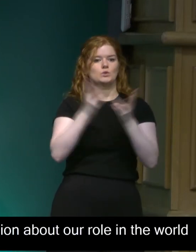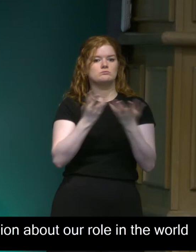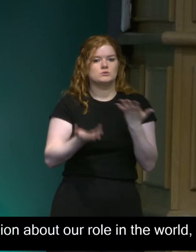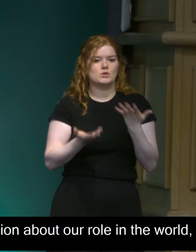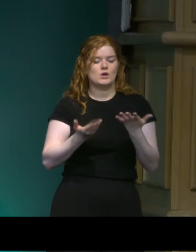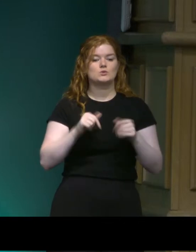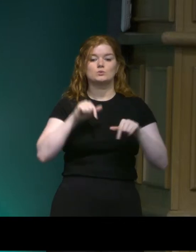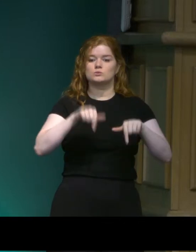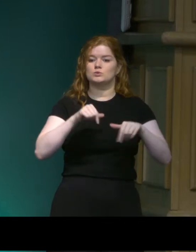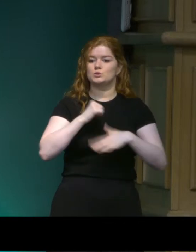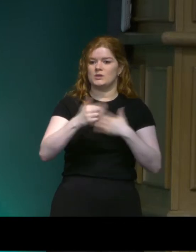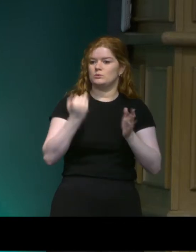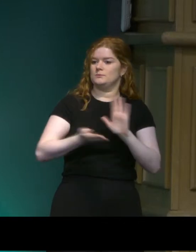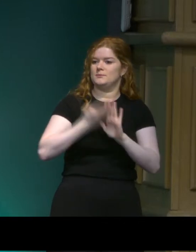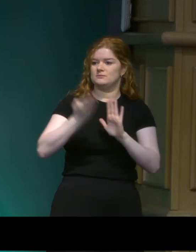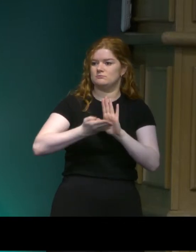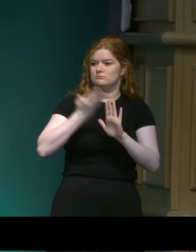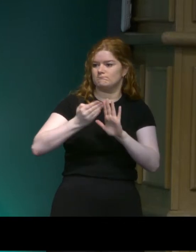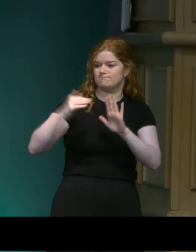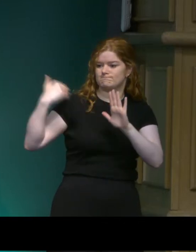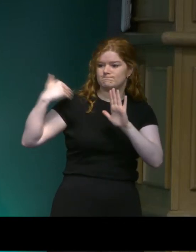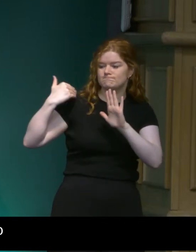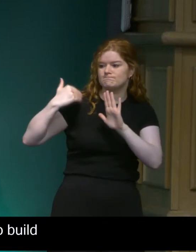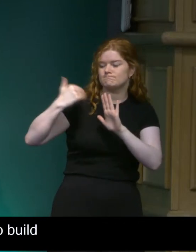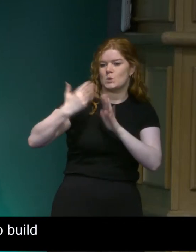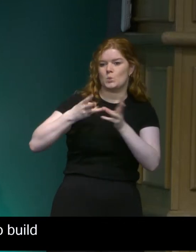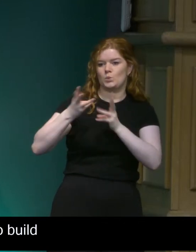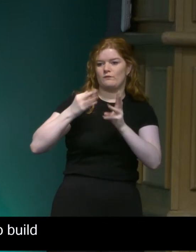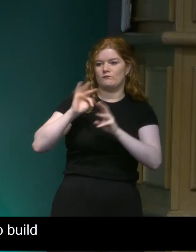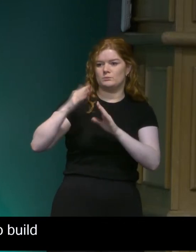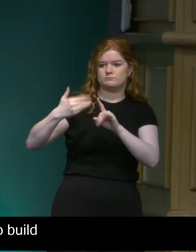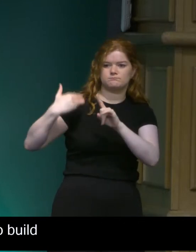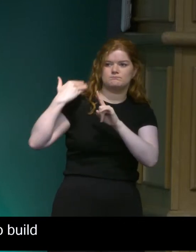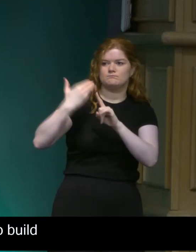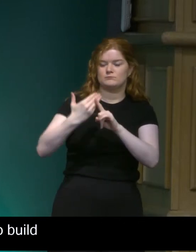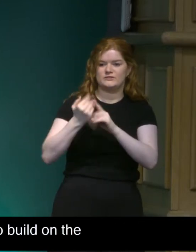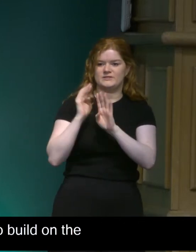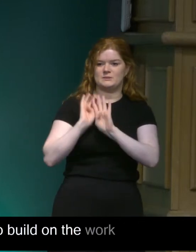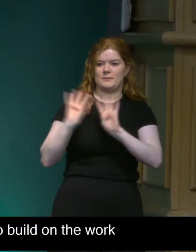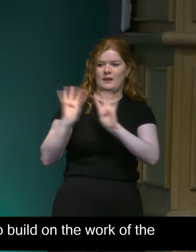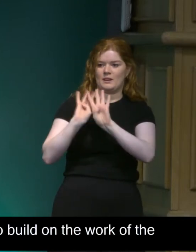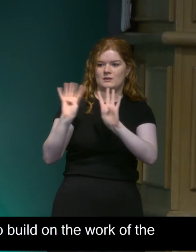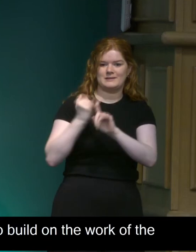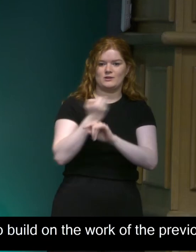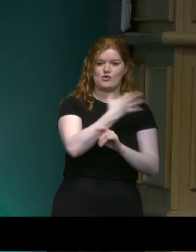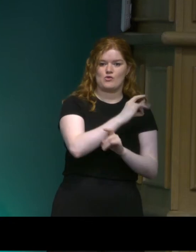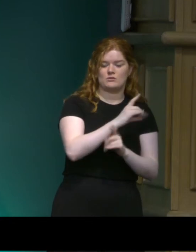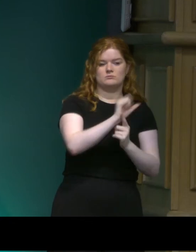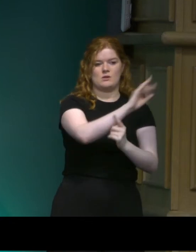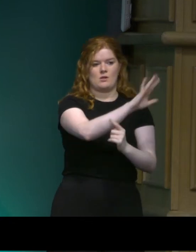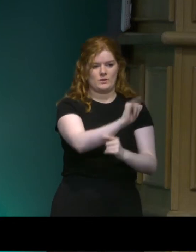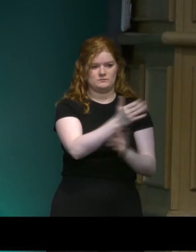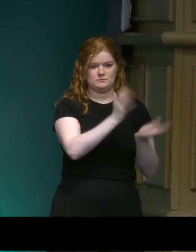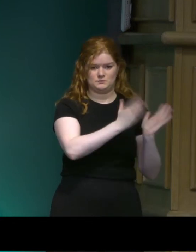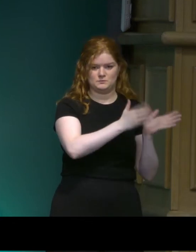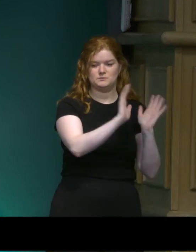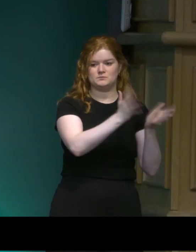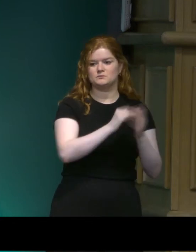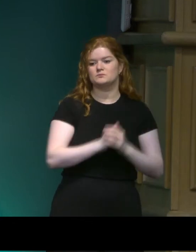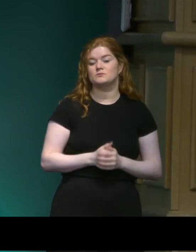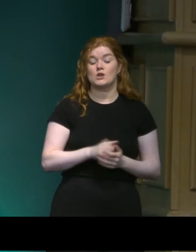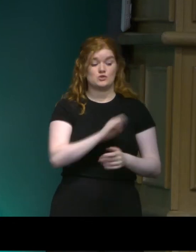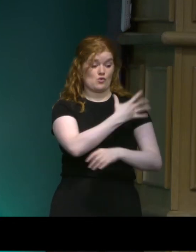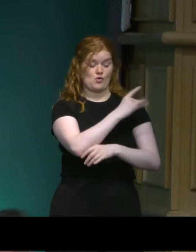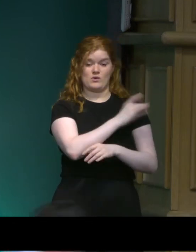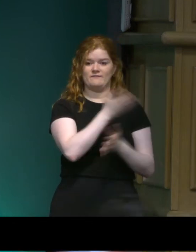today we're going to build on the work of the previous panels in Cork and Galway and in